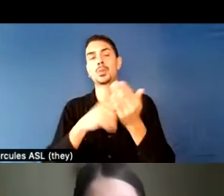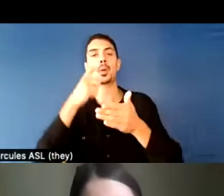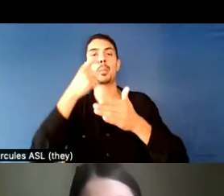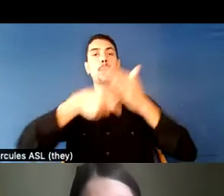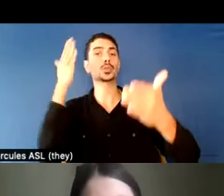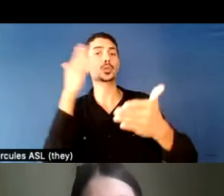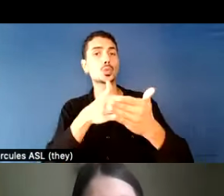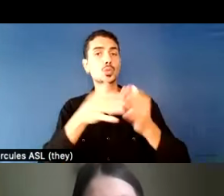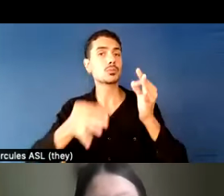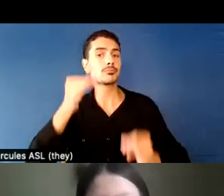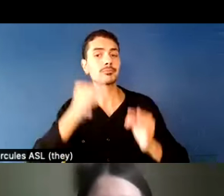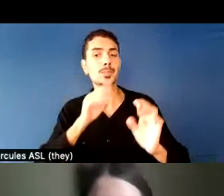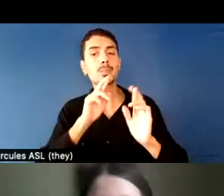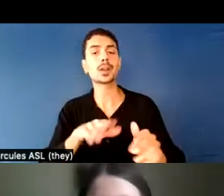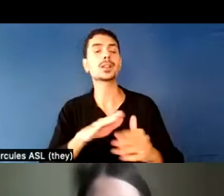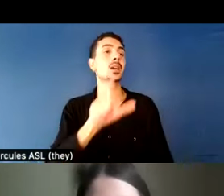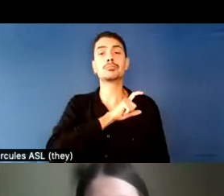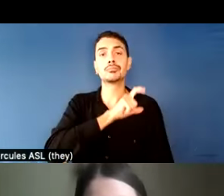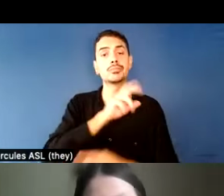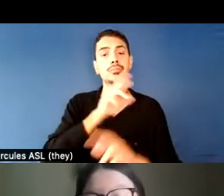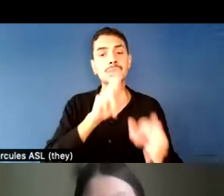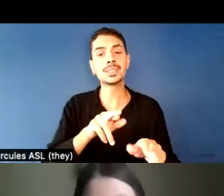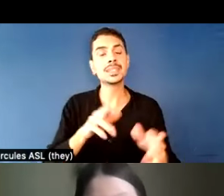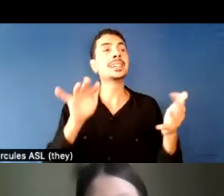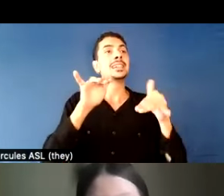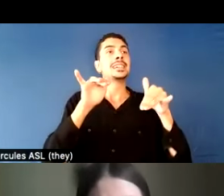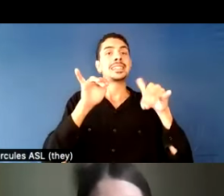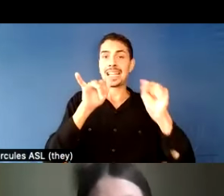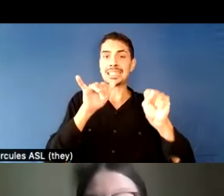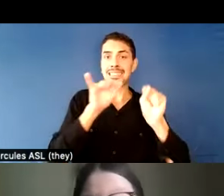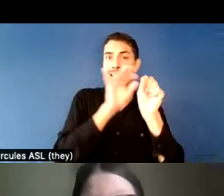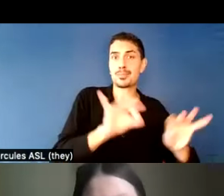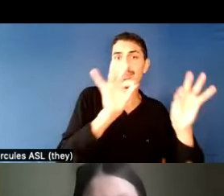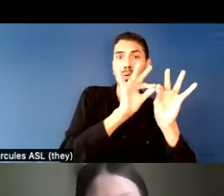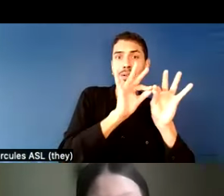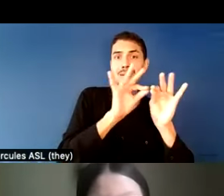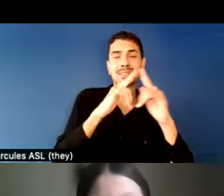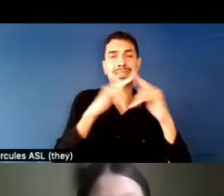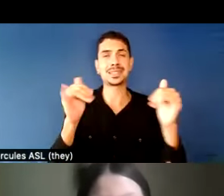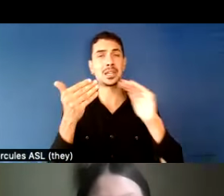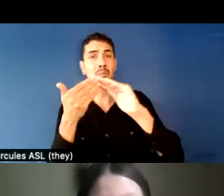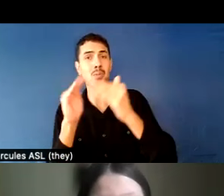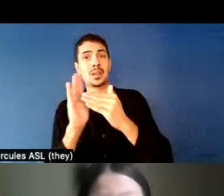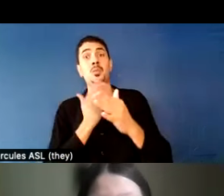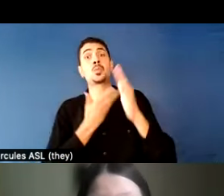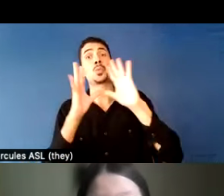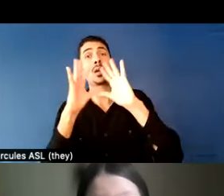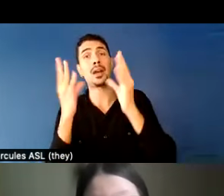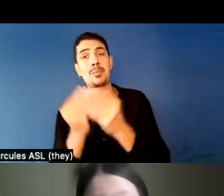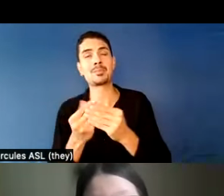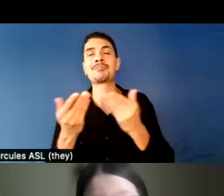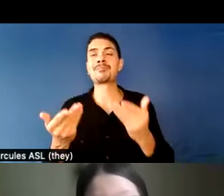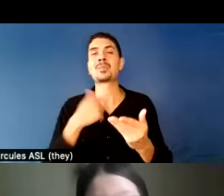response, and they're also key and integral. And sometimes as a community, especially within our tribal communities, we need to